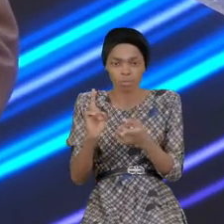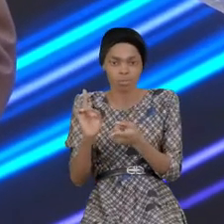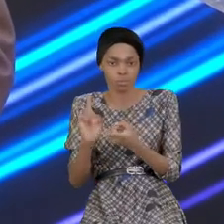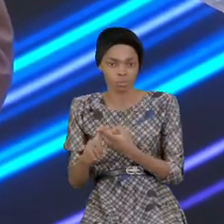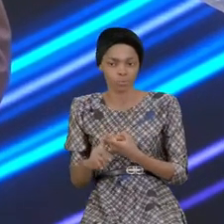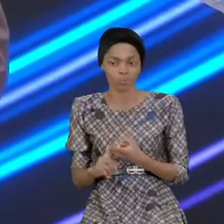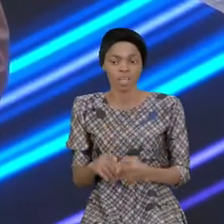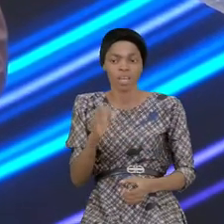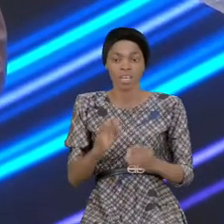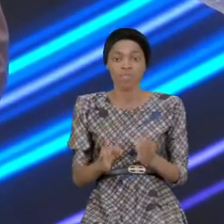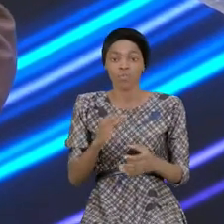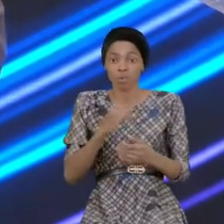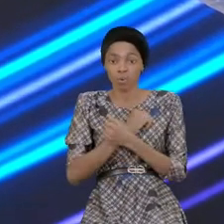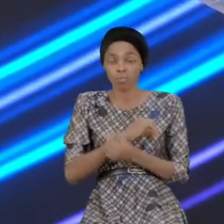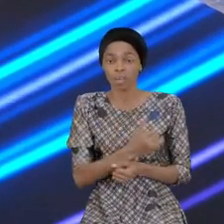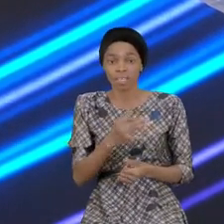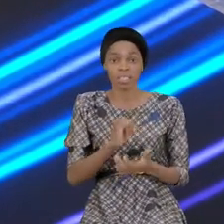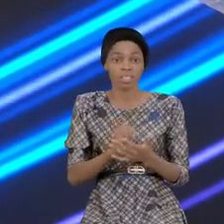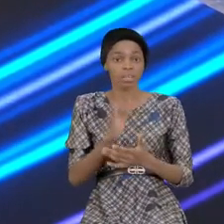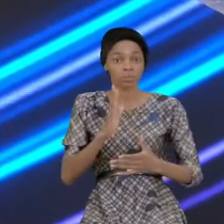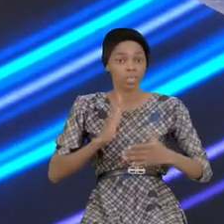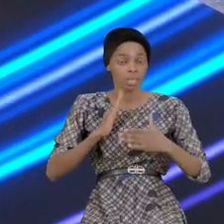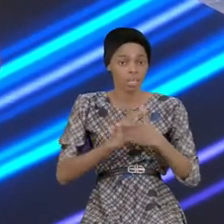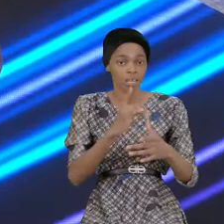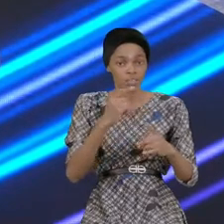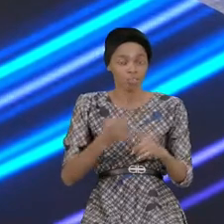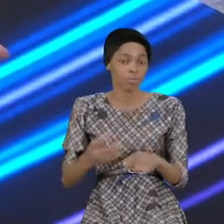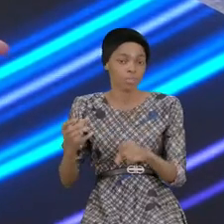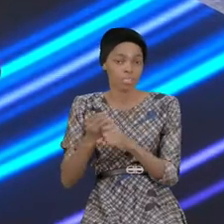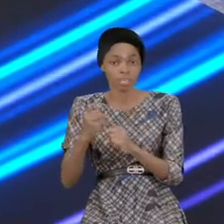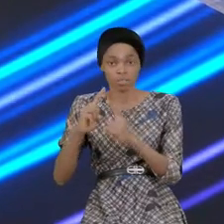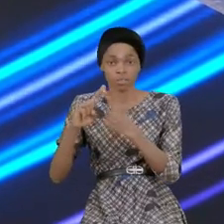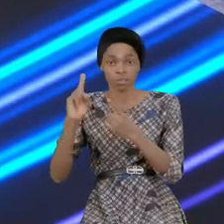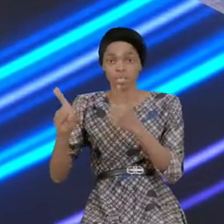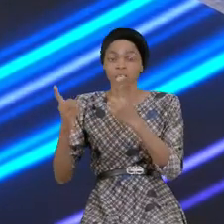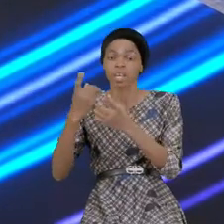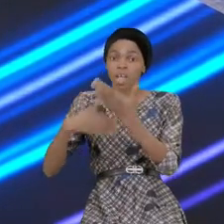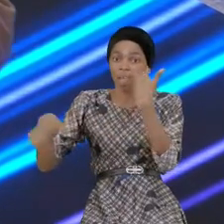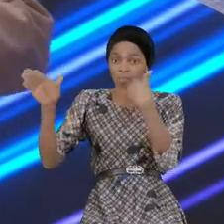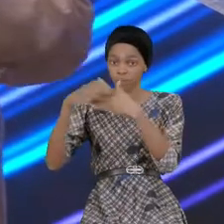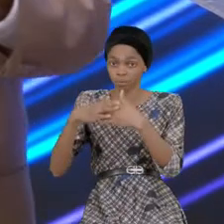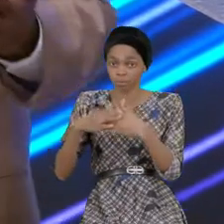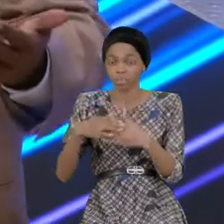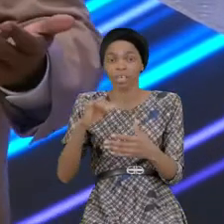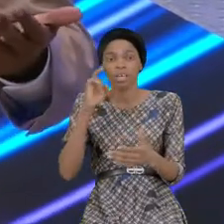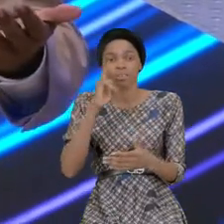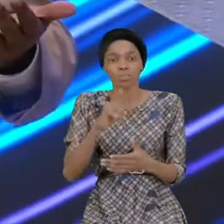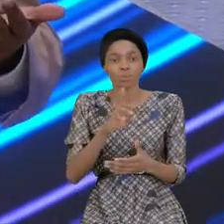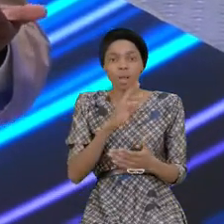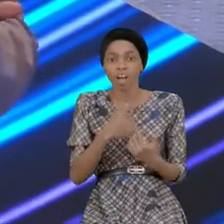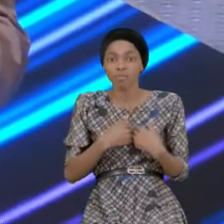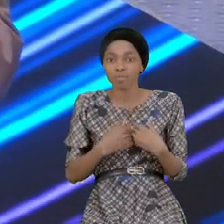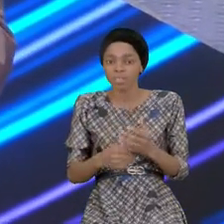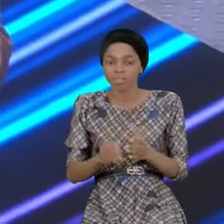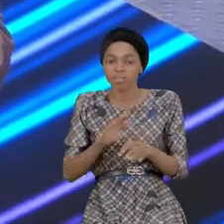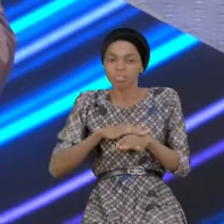will hinder you from getting to the kingdom of God or getting to heaven, you'll be nursing that thing,